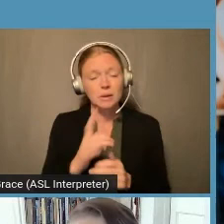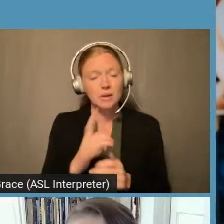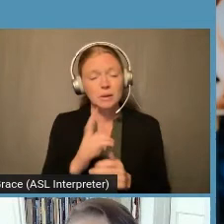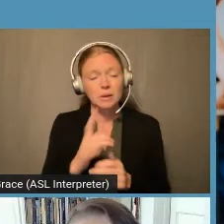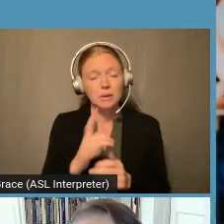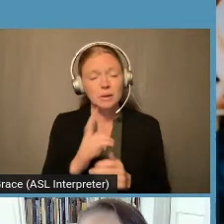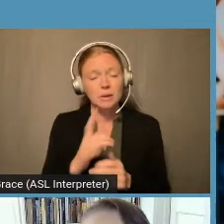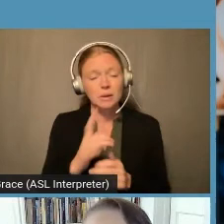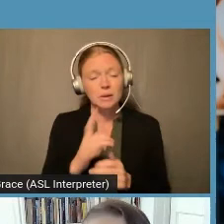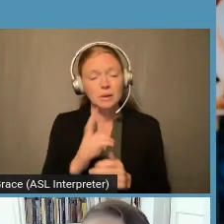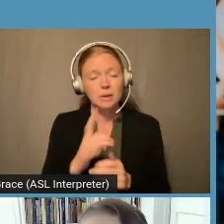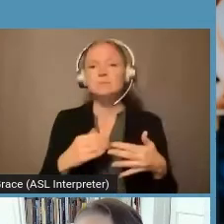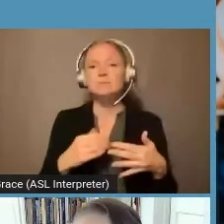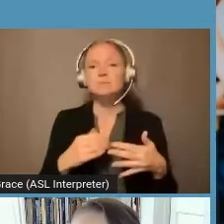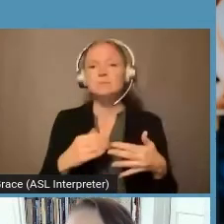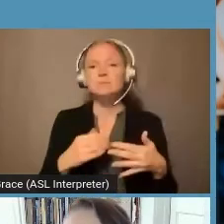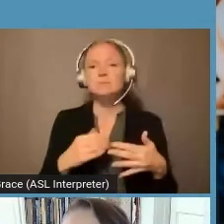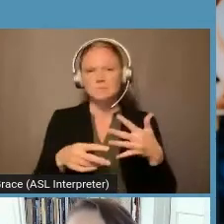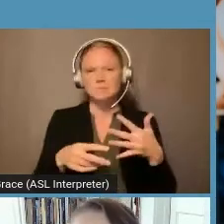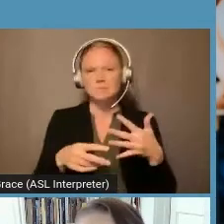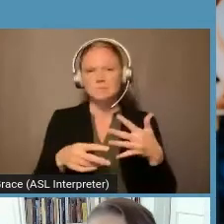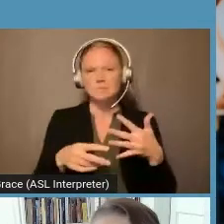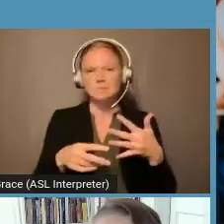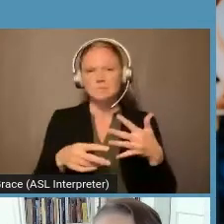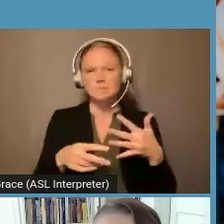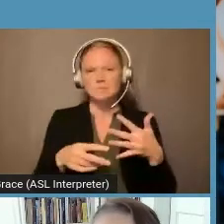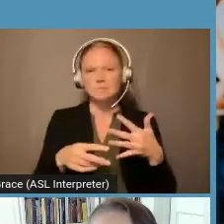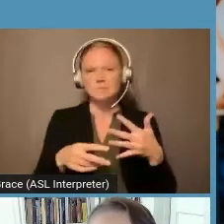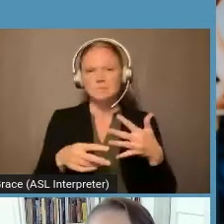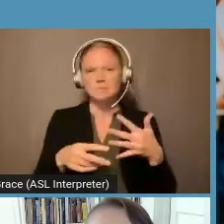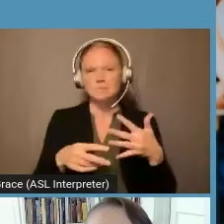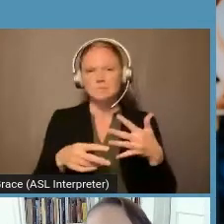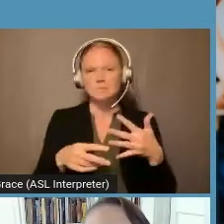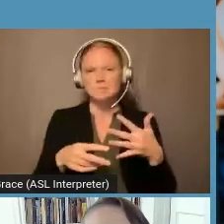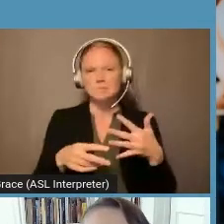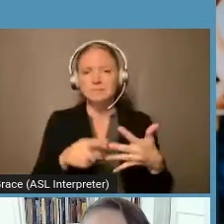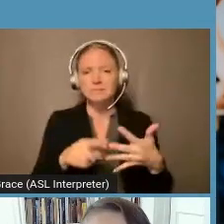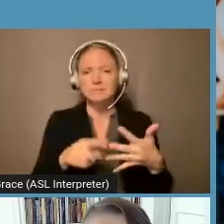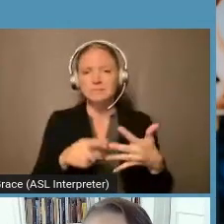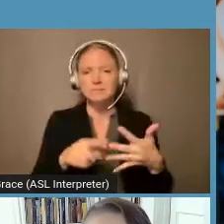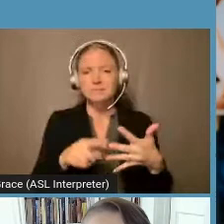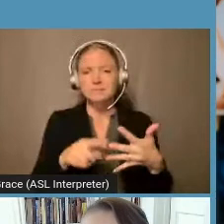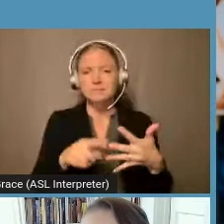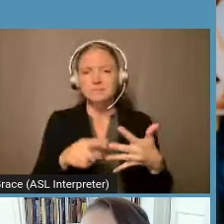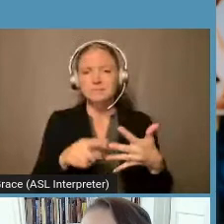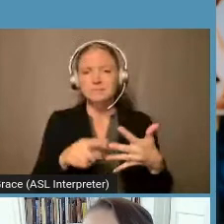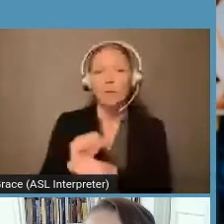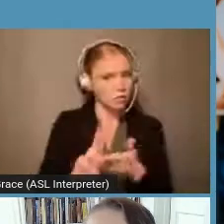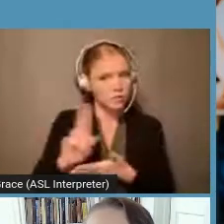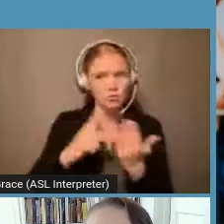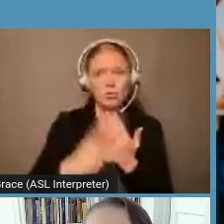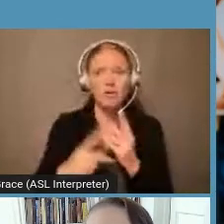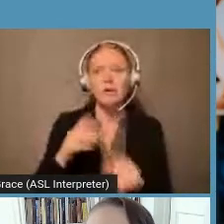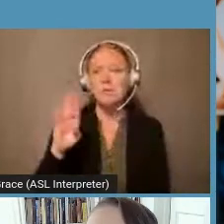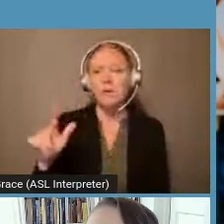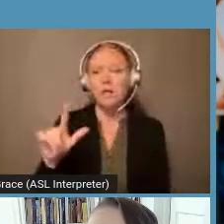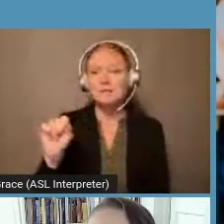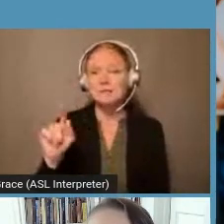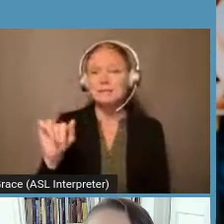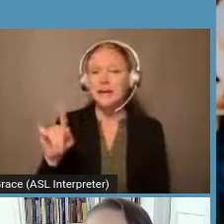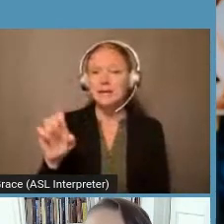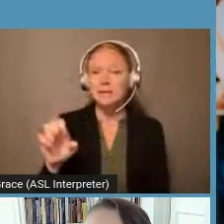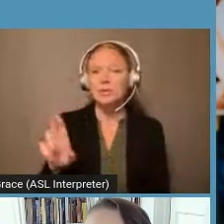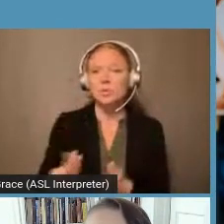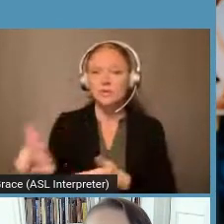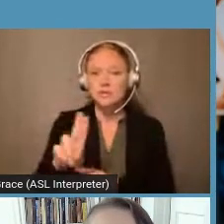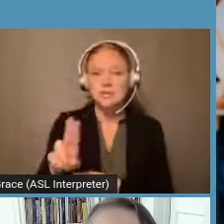worked with a really great university program from Ball State University, a group of students